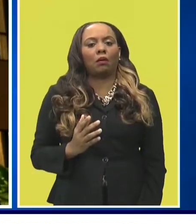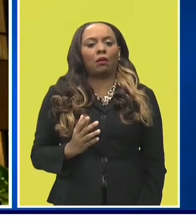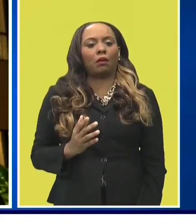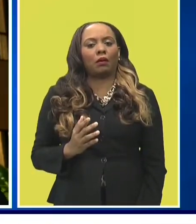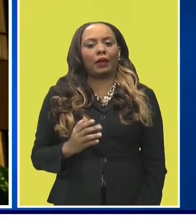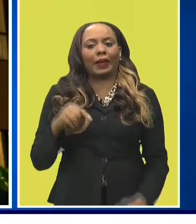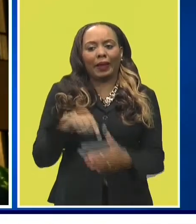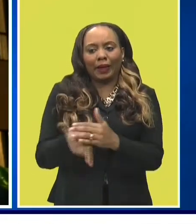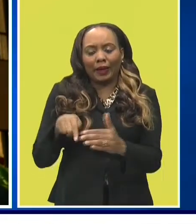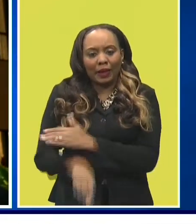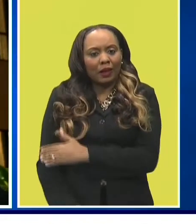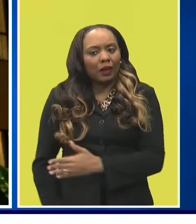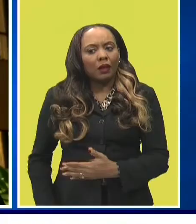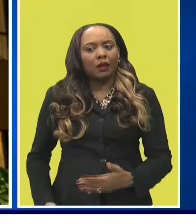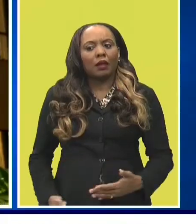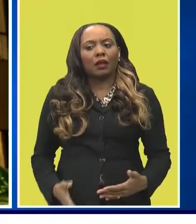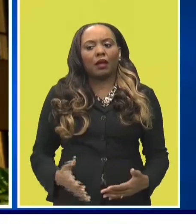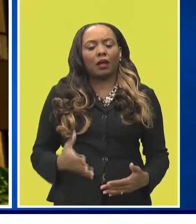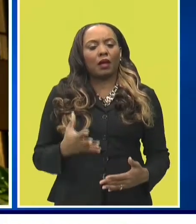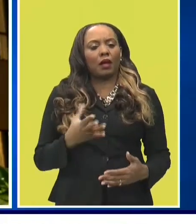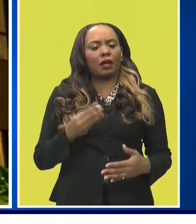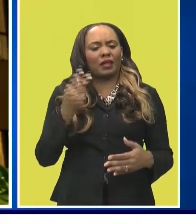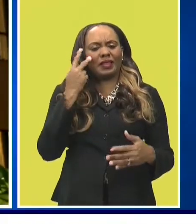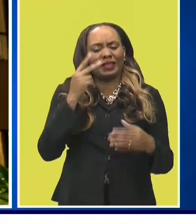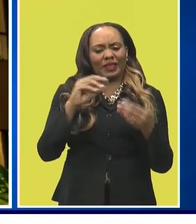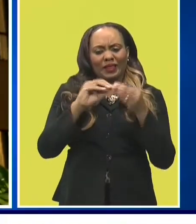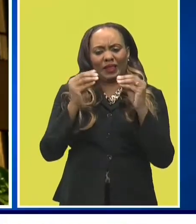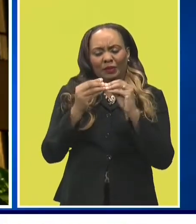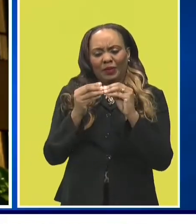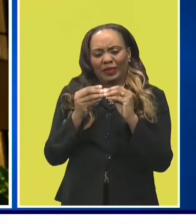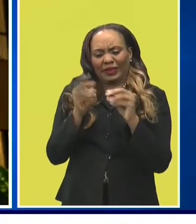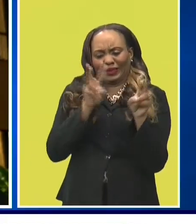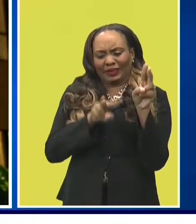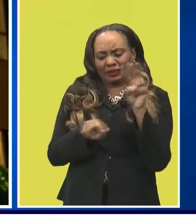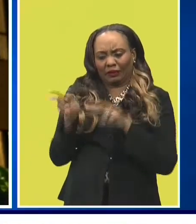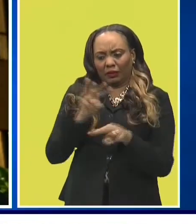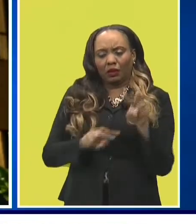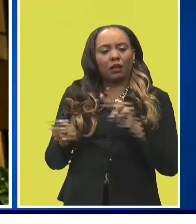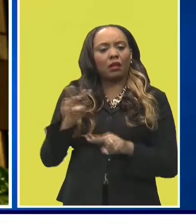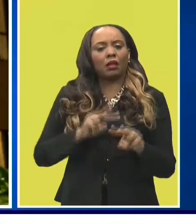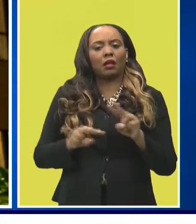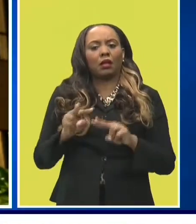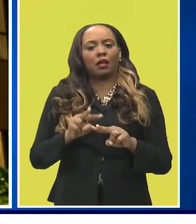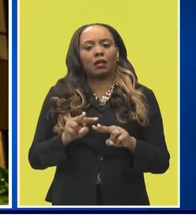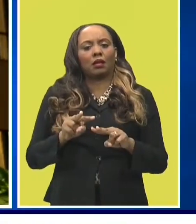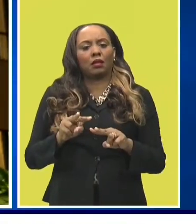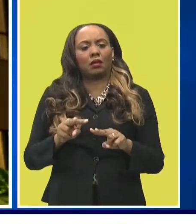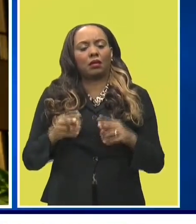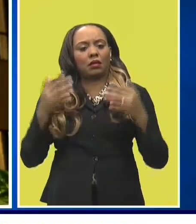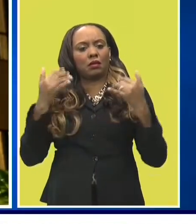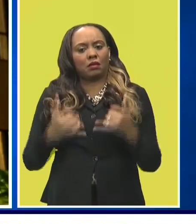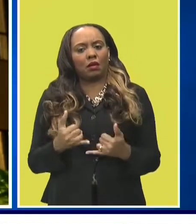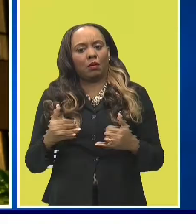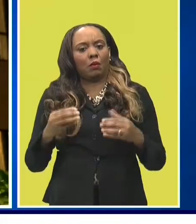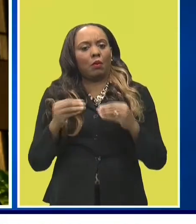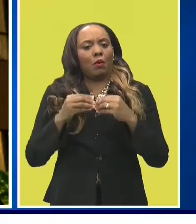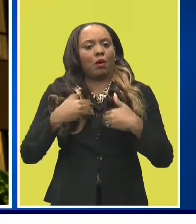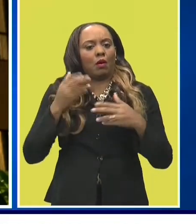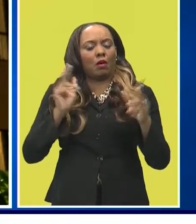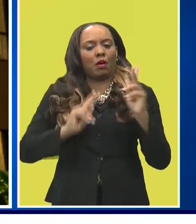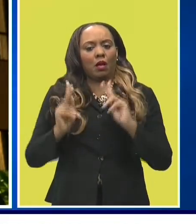look at the statistics, we would see that the average age of the persons charged with perpetrating homicides is dropping lower and lower and